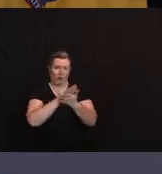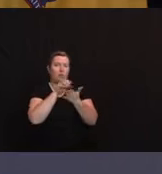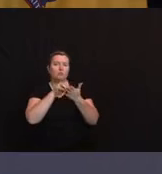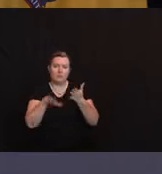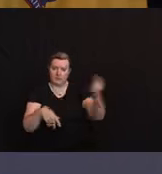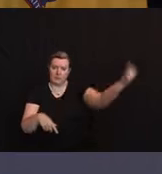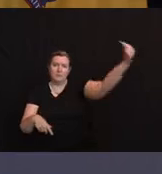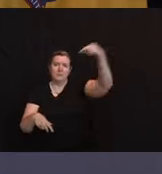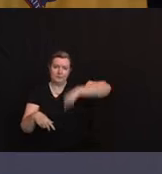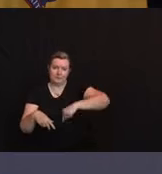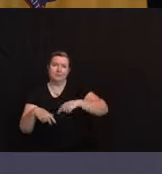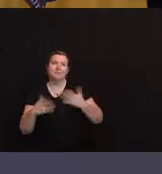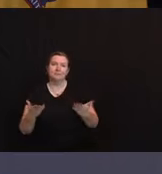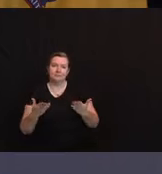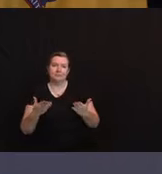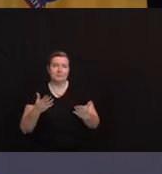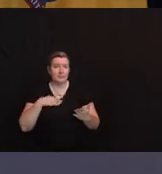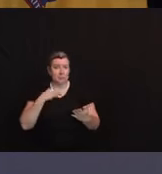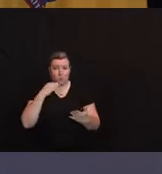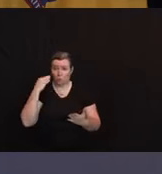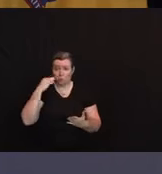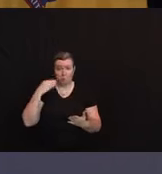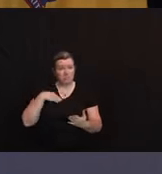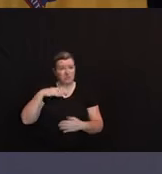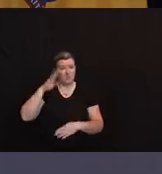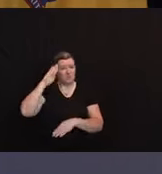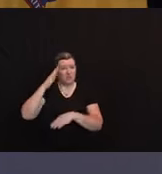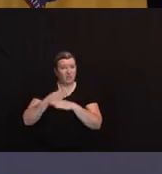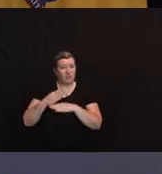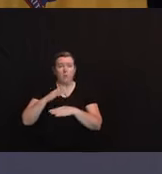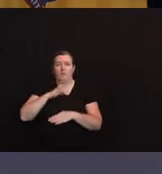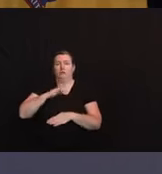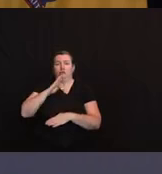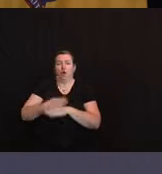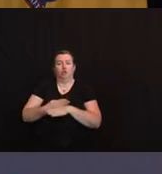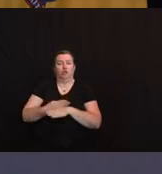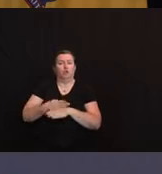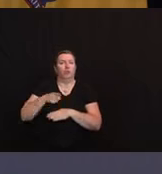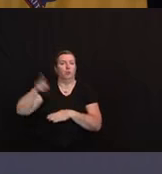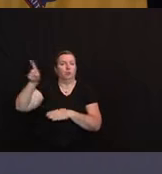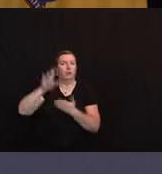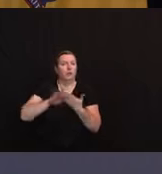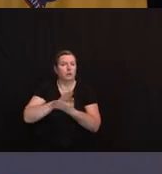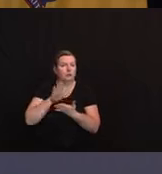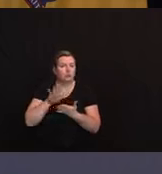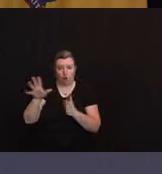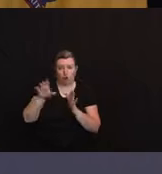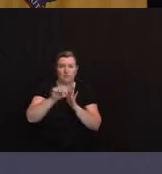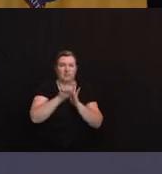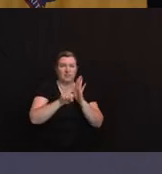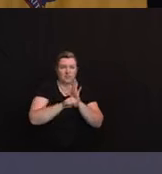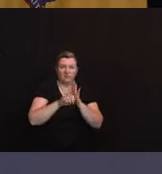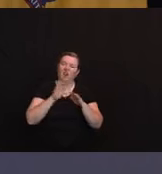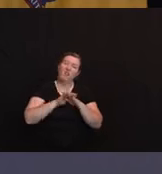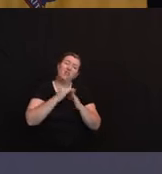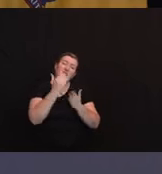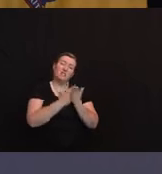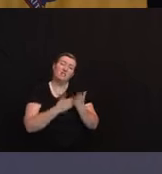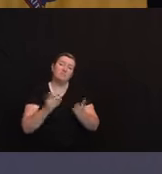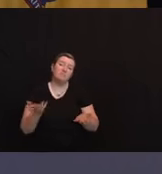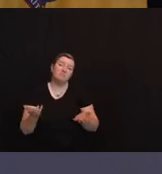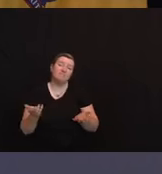yesterday when the state that she goes to school in was added to the list. So what we need more than anything else